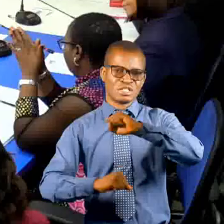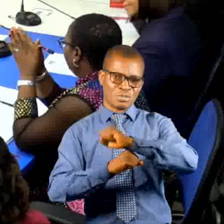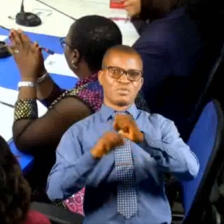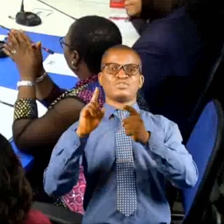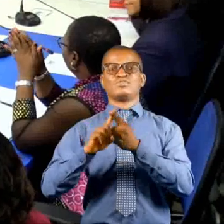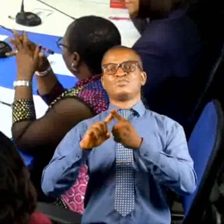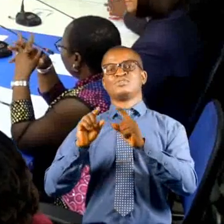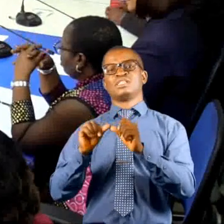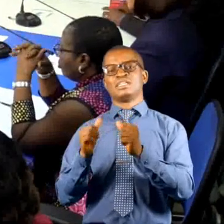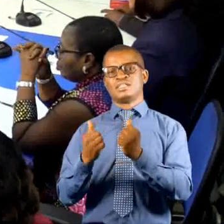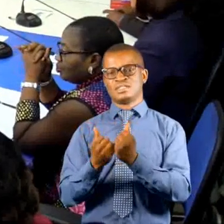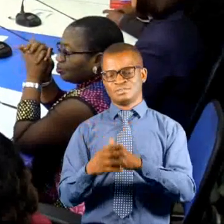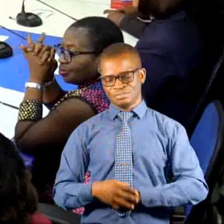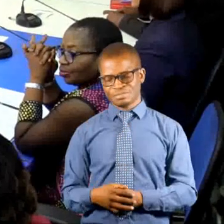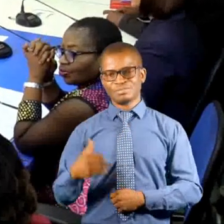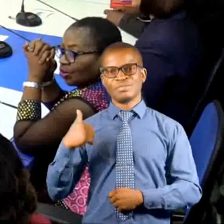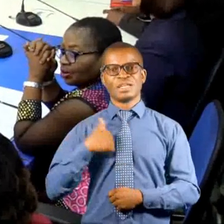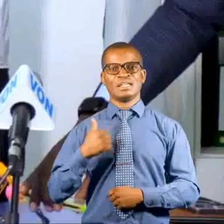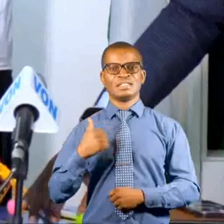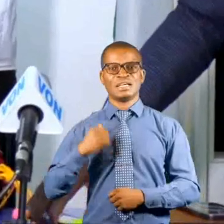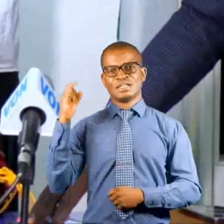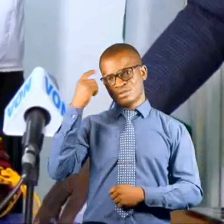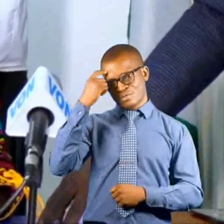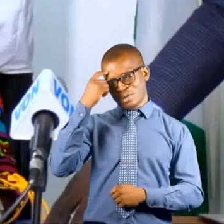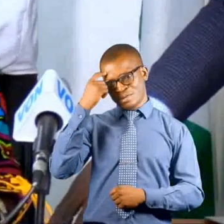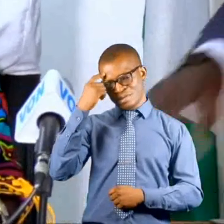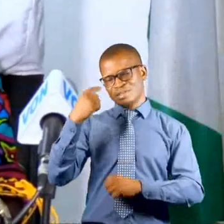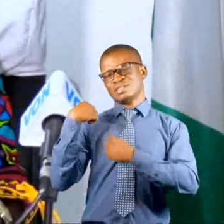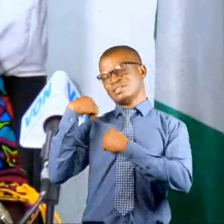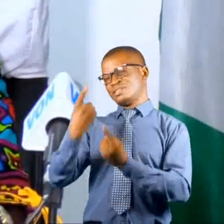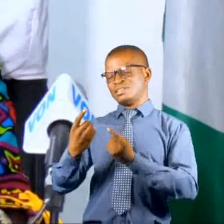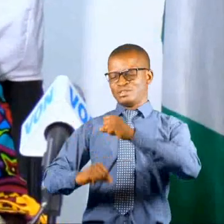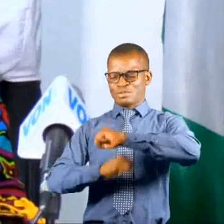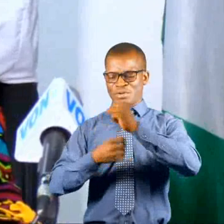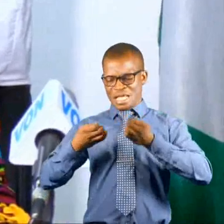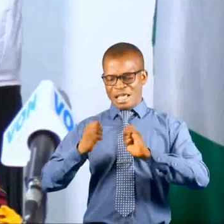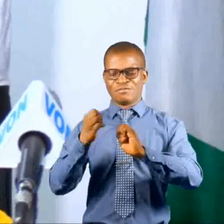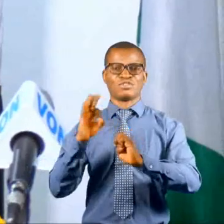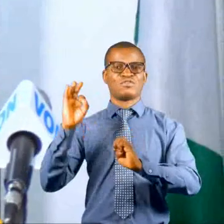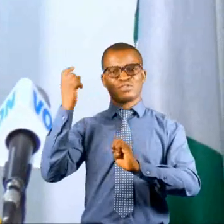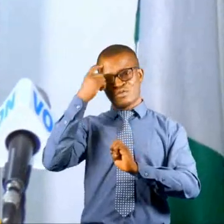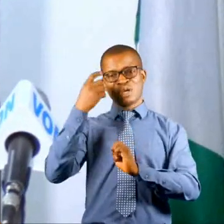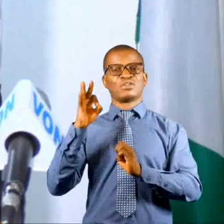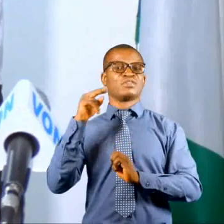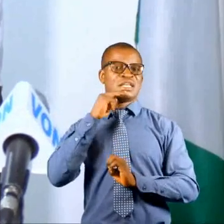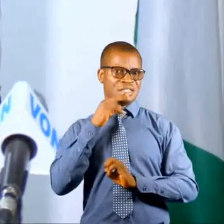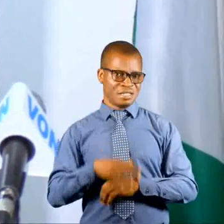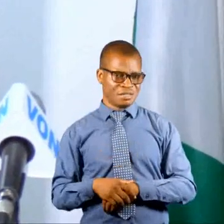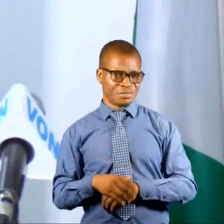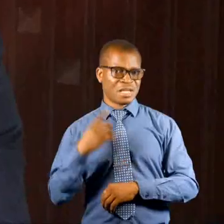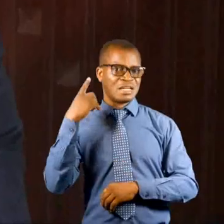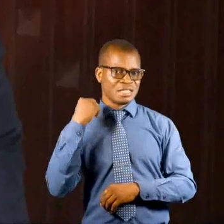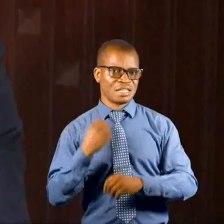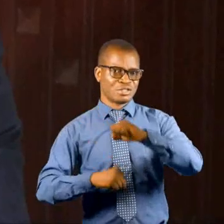and sustained support to the agency. The Canadian government has for long supported the efforts of the government of